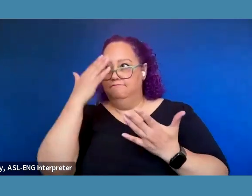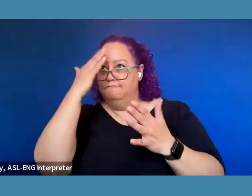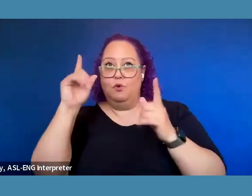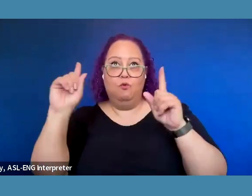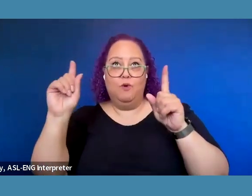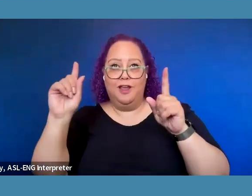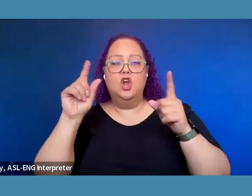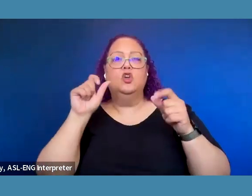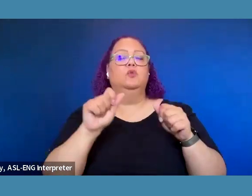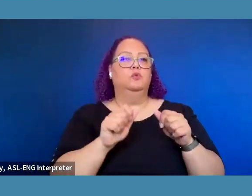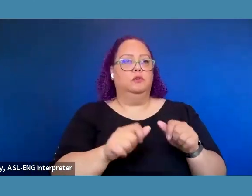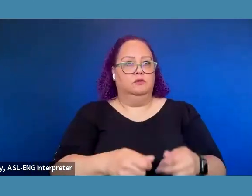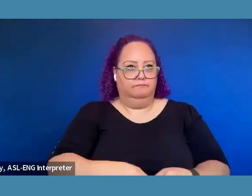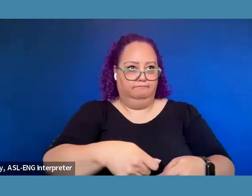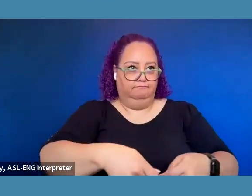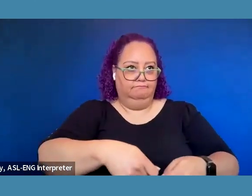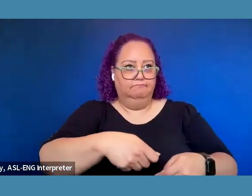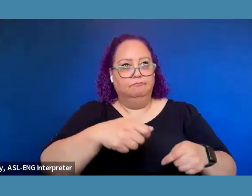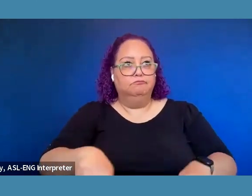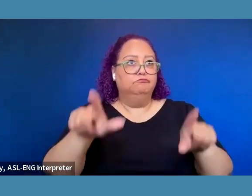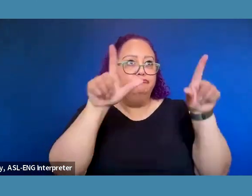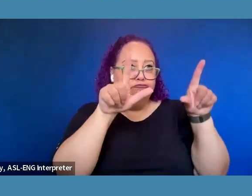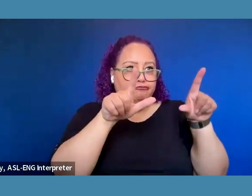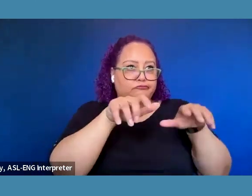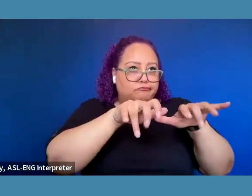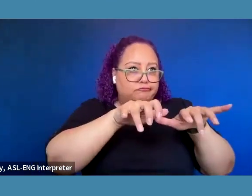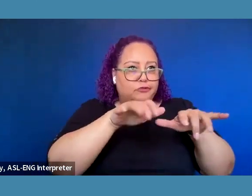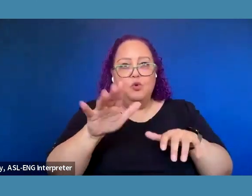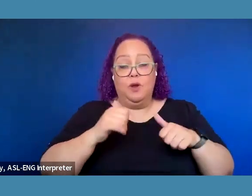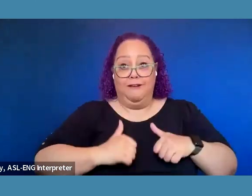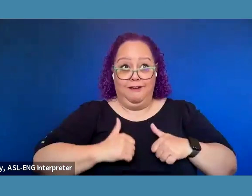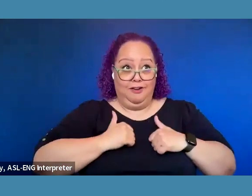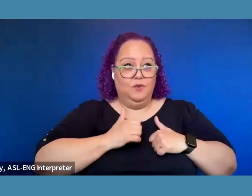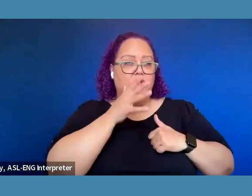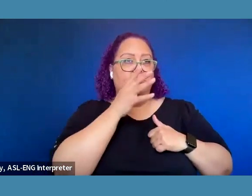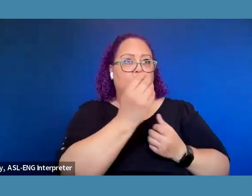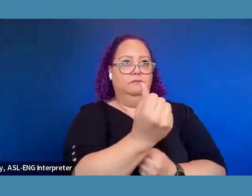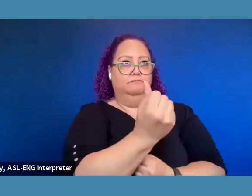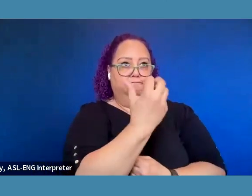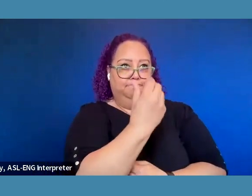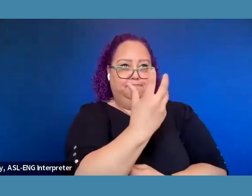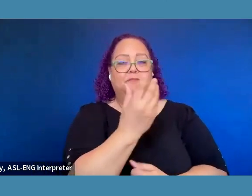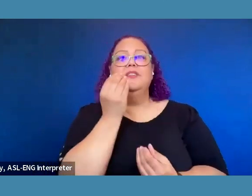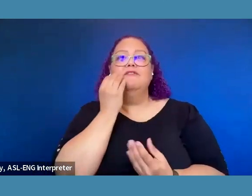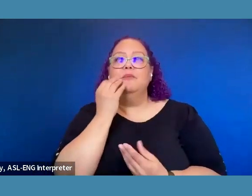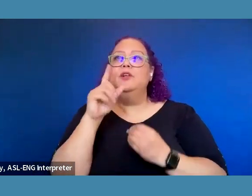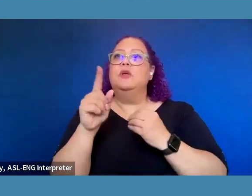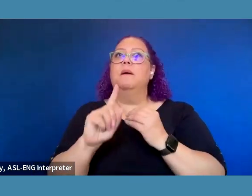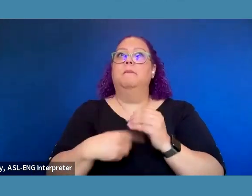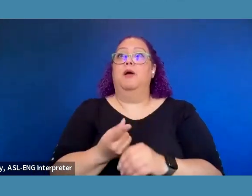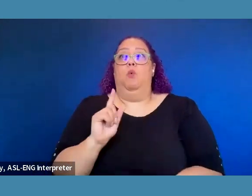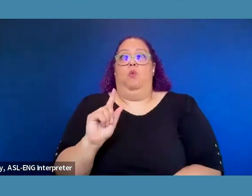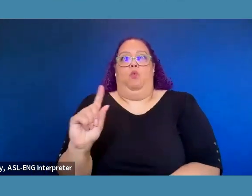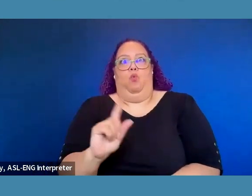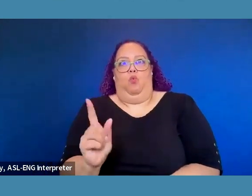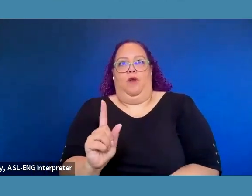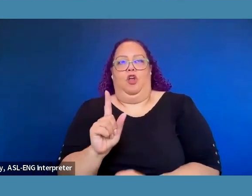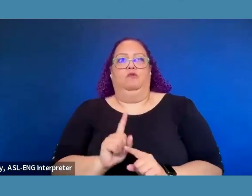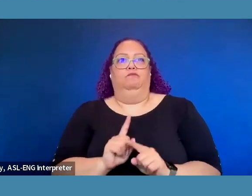place. But generally that'll be listed on your voter registration. Some things that you are going to